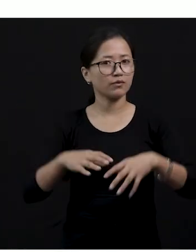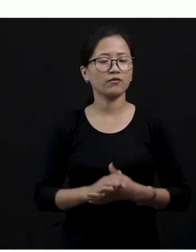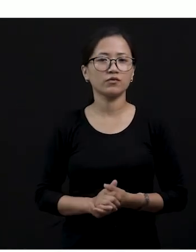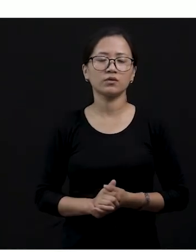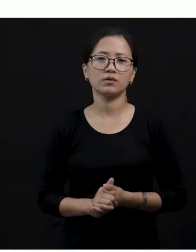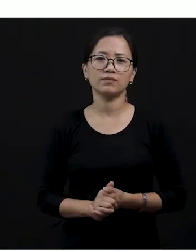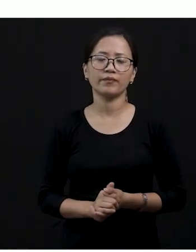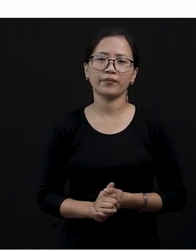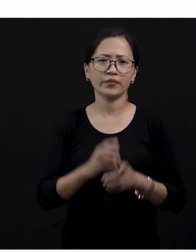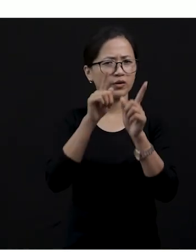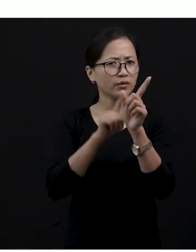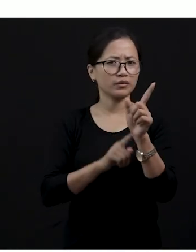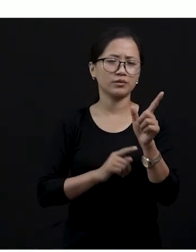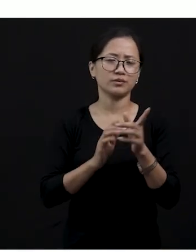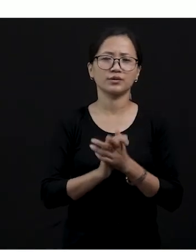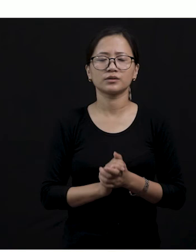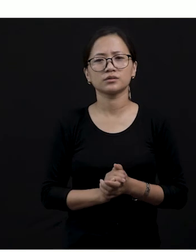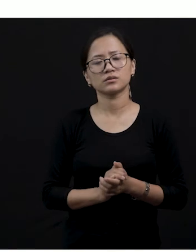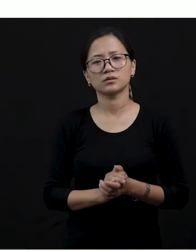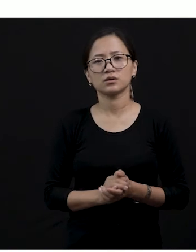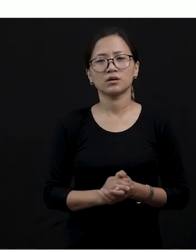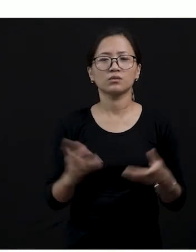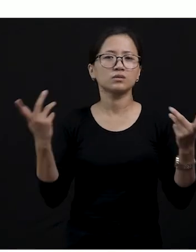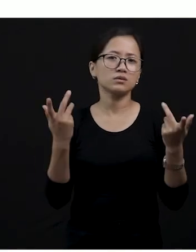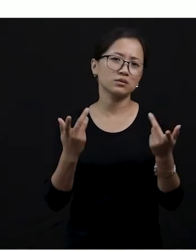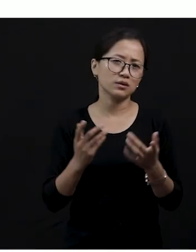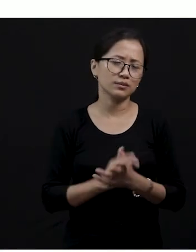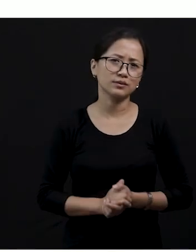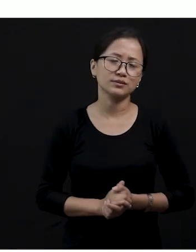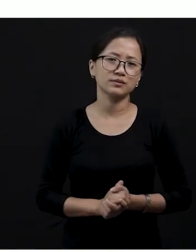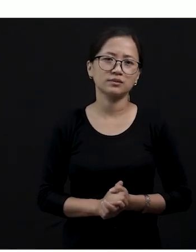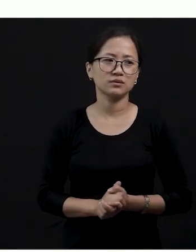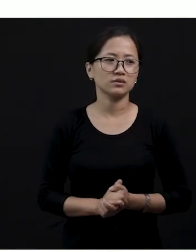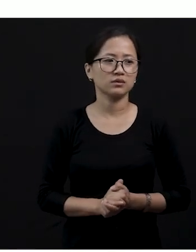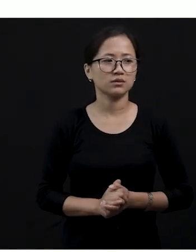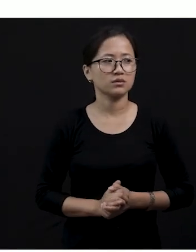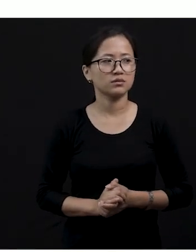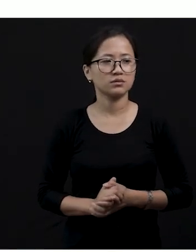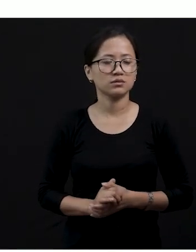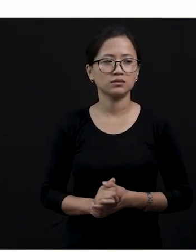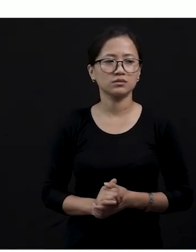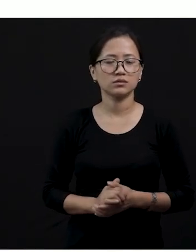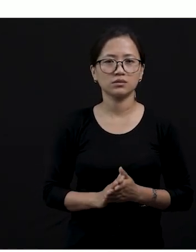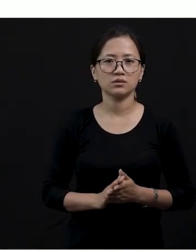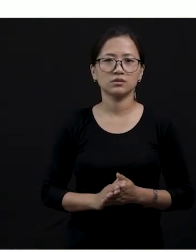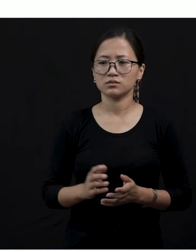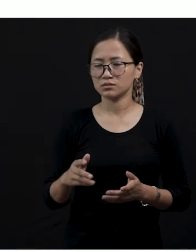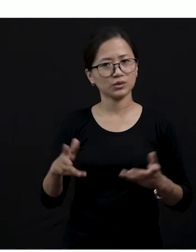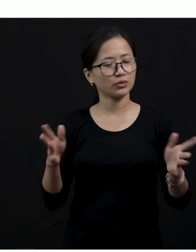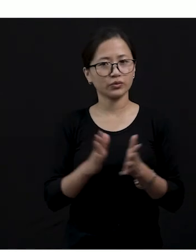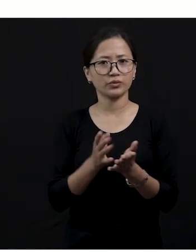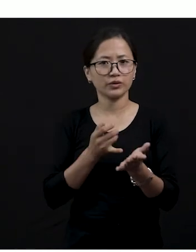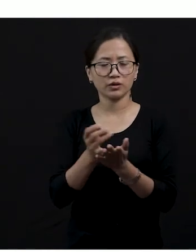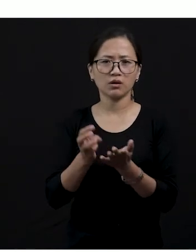rainfall for a year, if there is no rain, then what will happen, students? If there is no rainfall, there won't be any harvest,